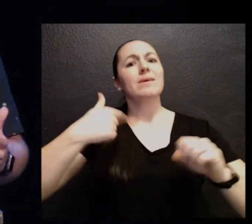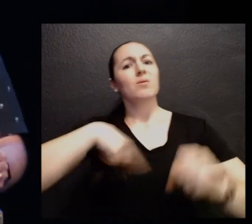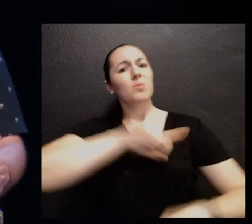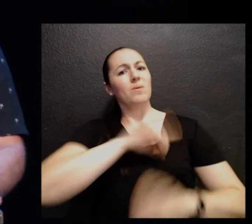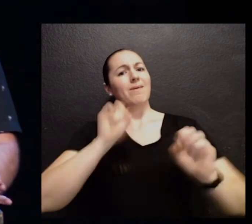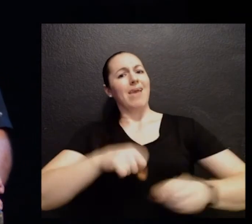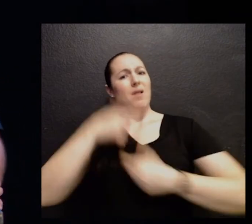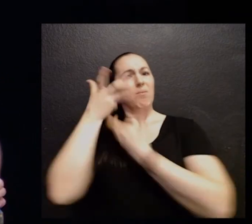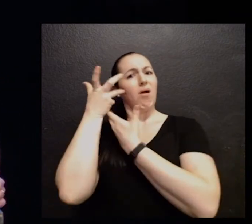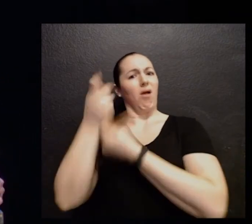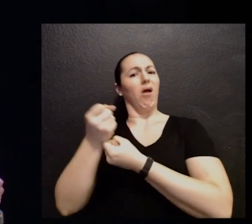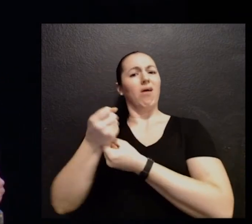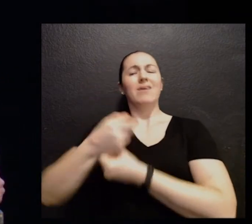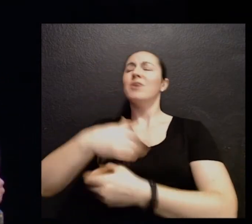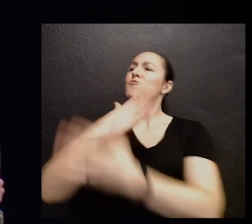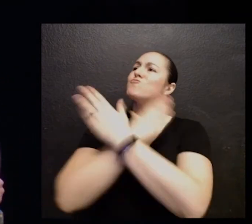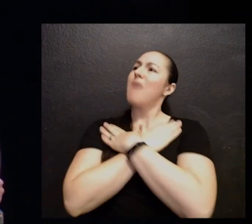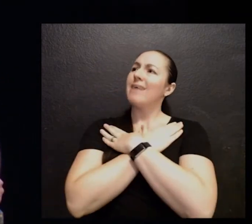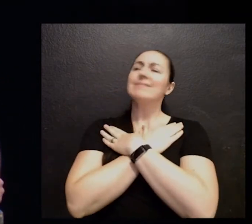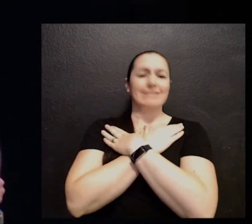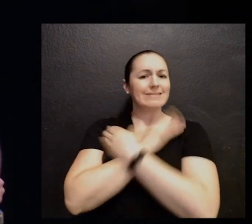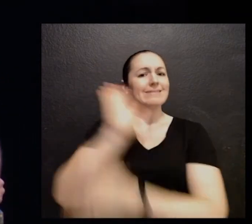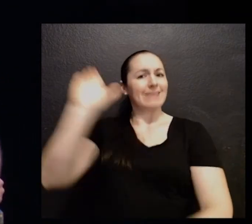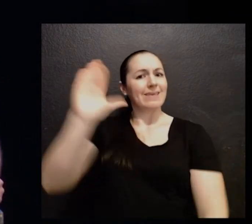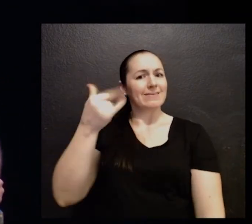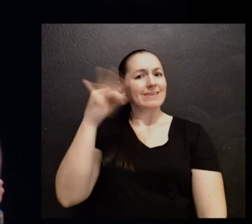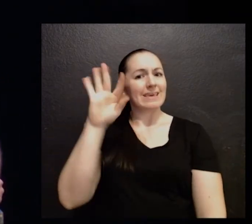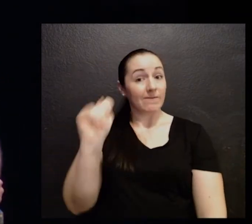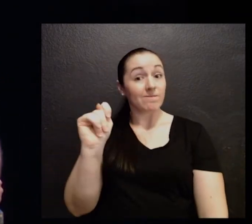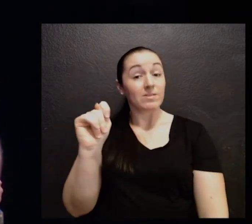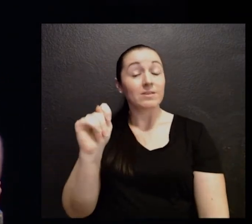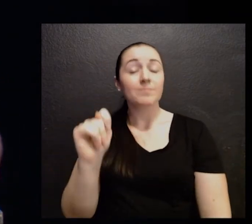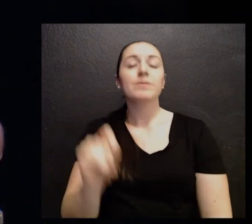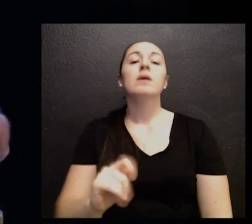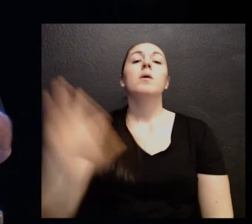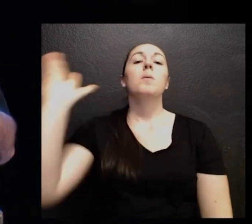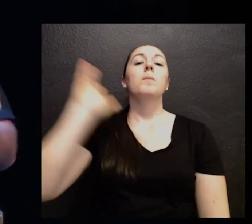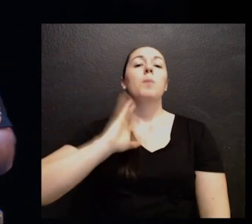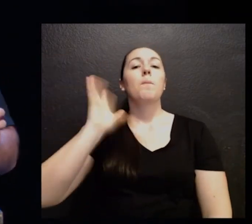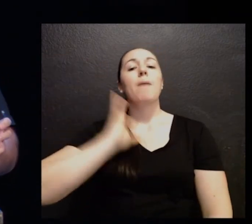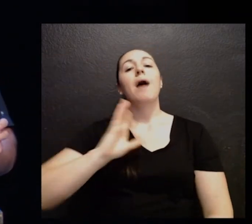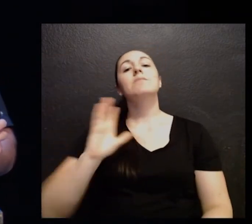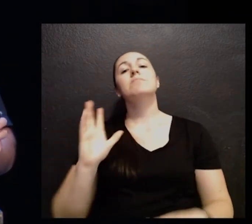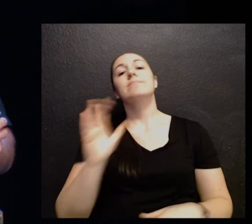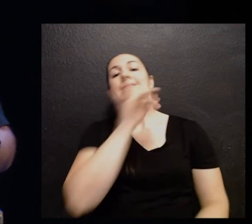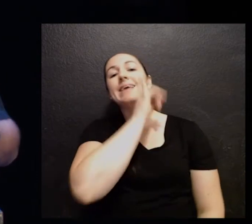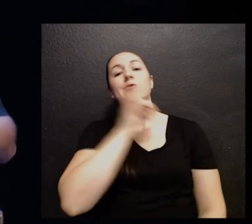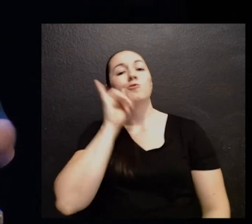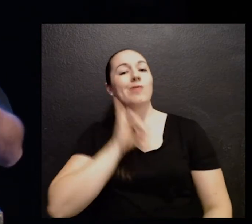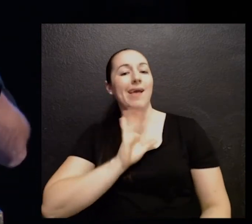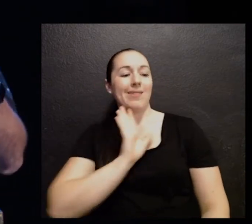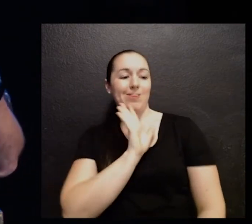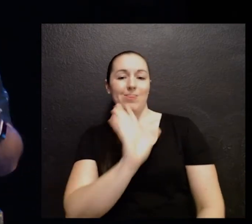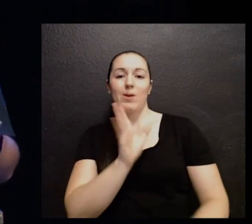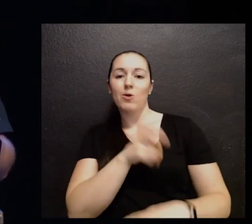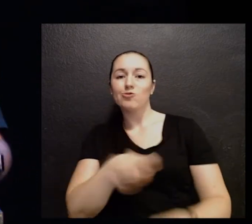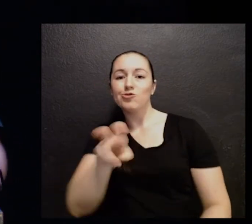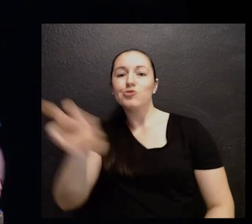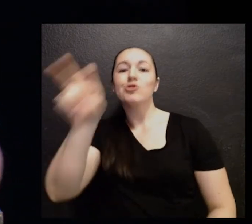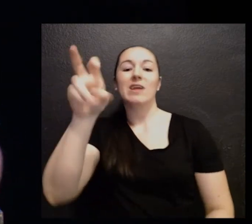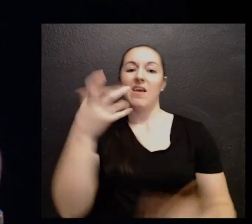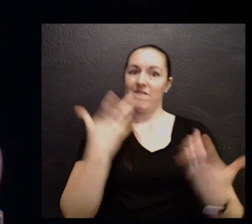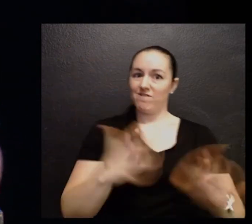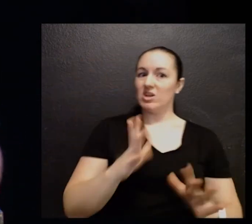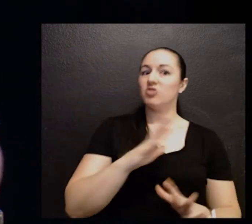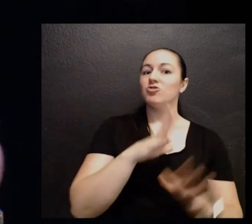gift. I want to go back to the beginning of the Israelites' journey. You see, they barely left Egypt, and they're on the edge of